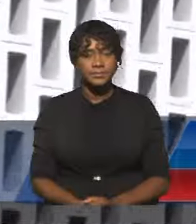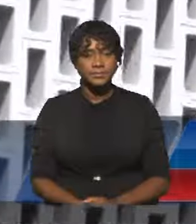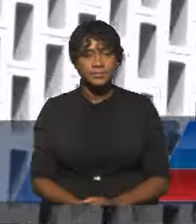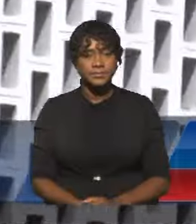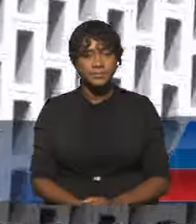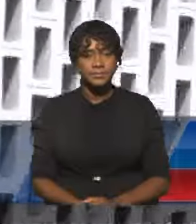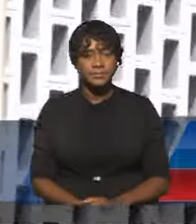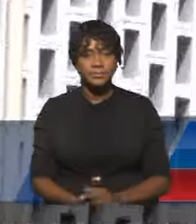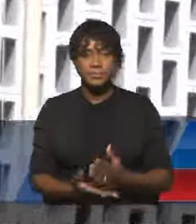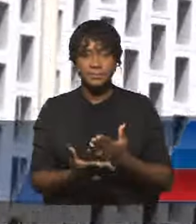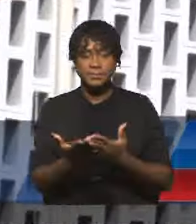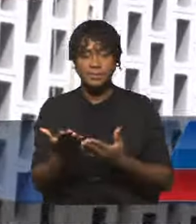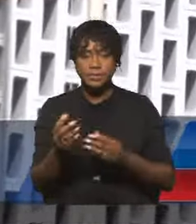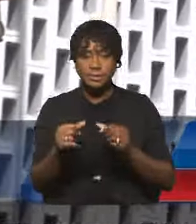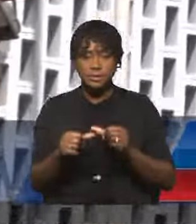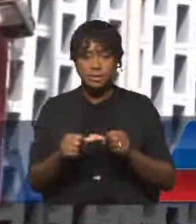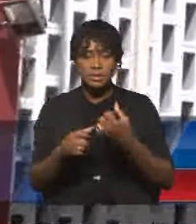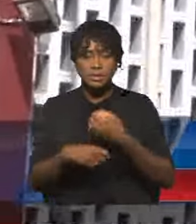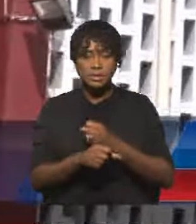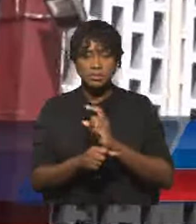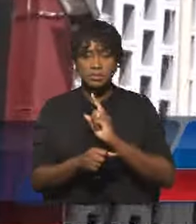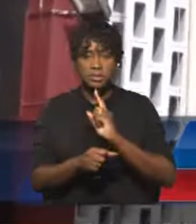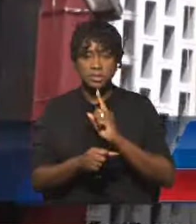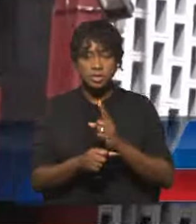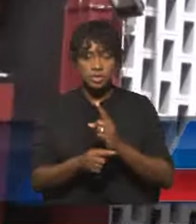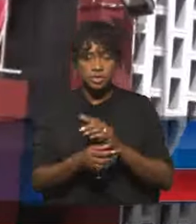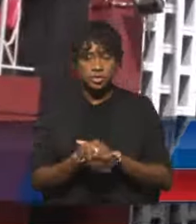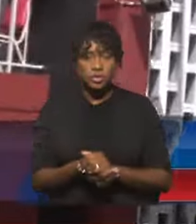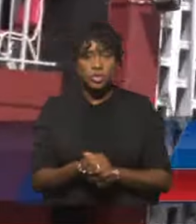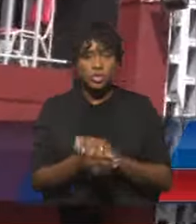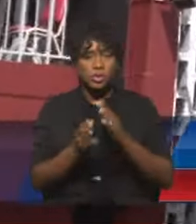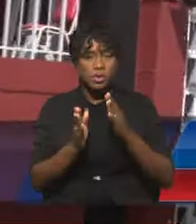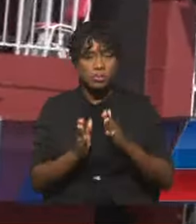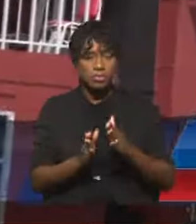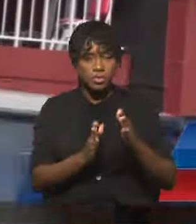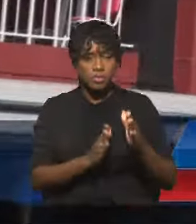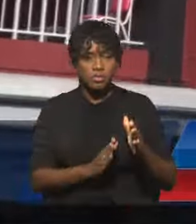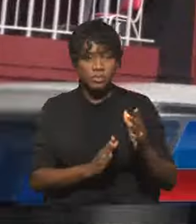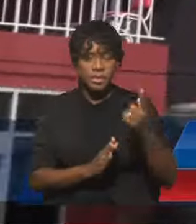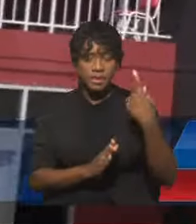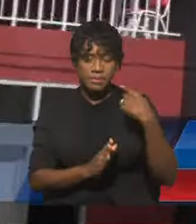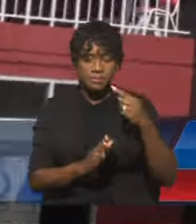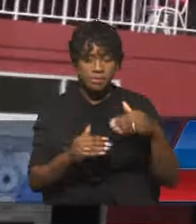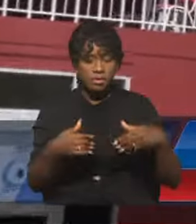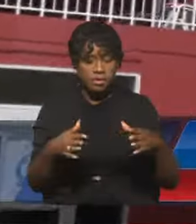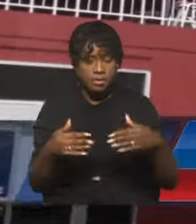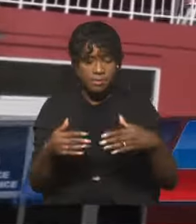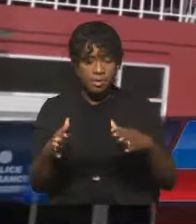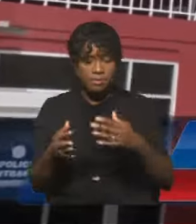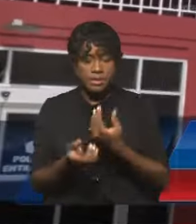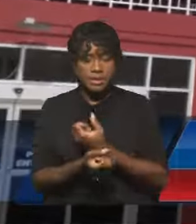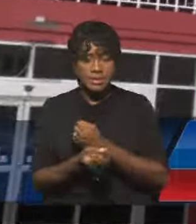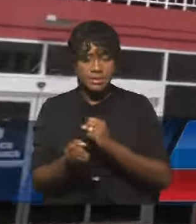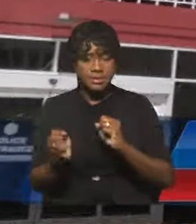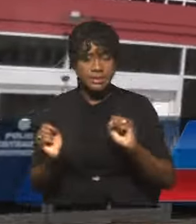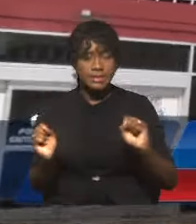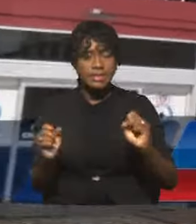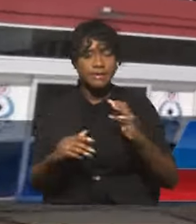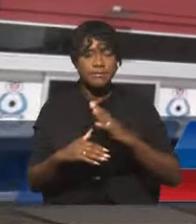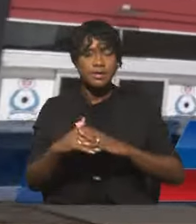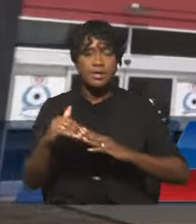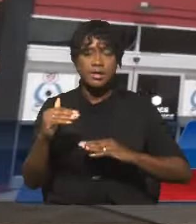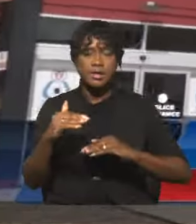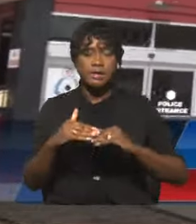As part of its ongoing efforts to ensure the nation's capital is prepared to host members of the public in a safe, secure and comfortable